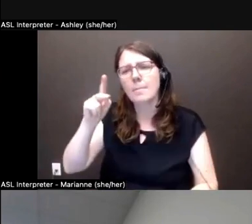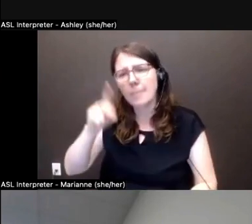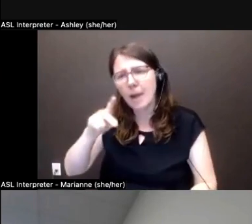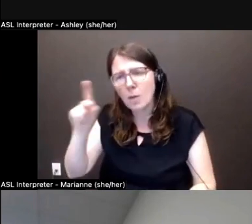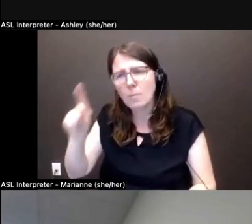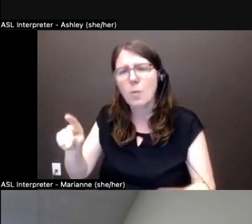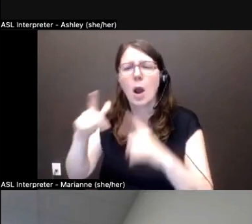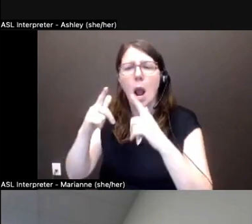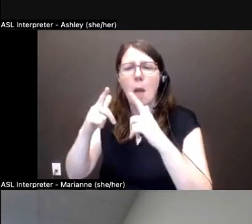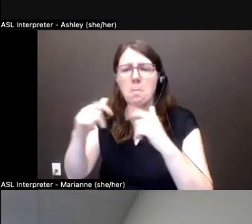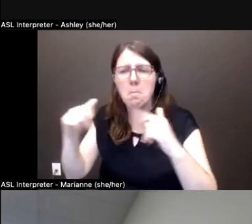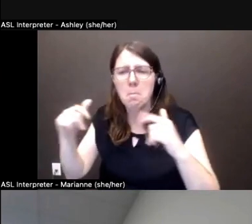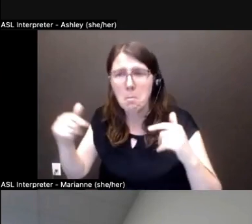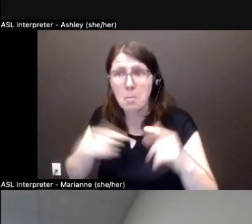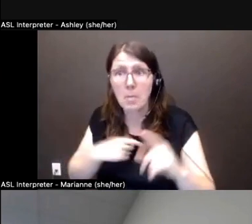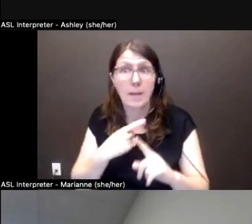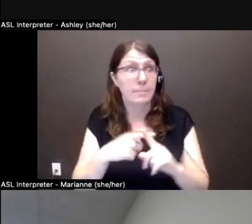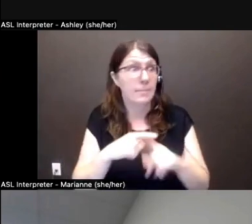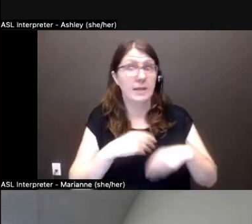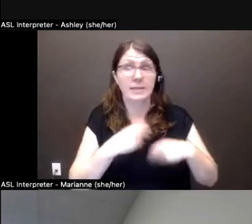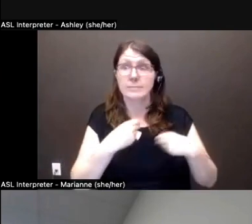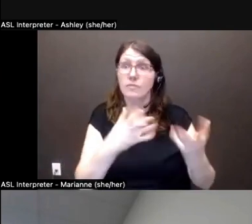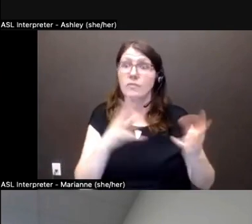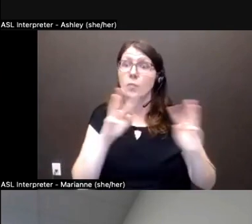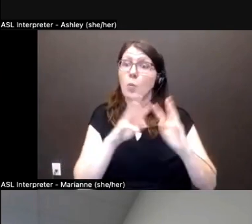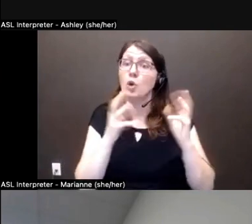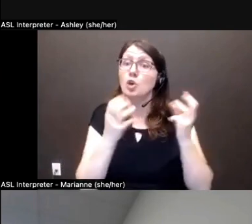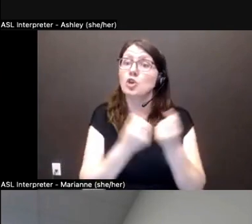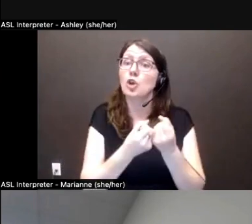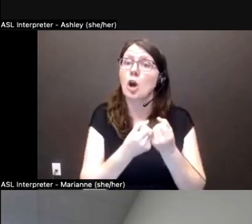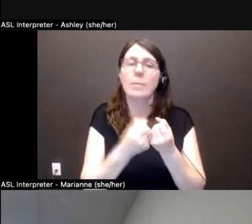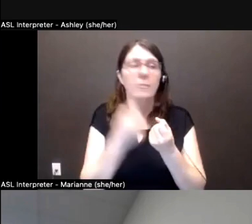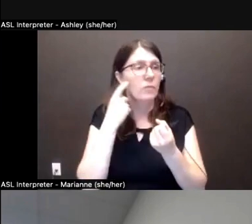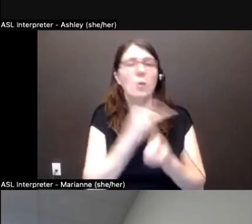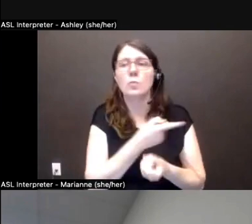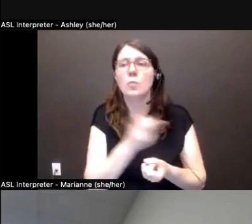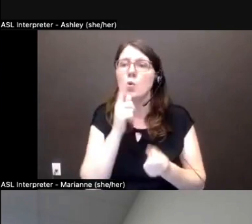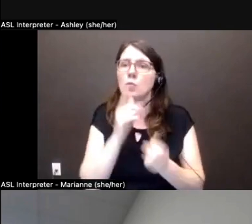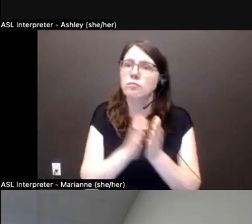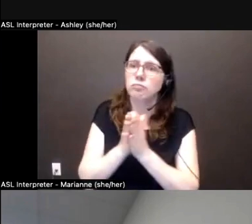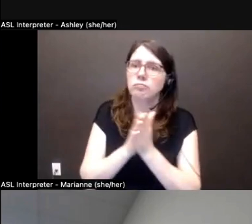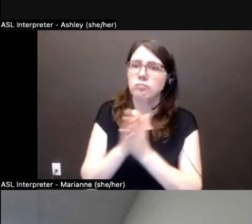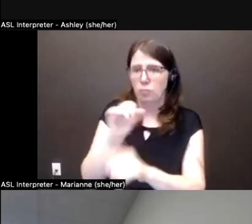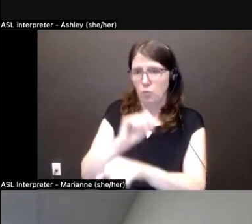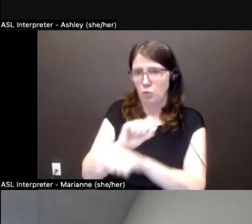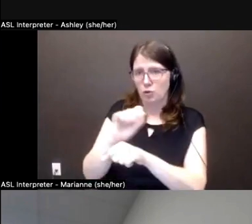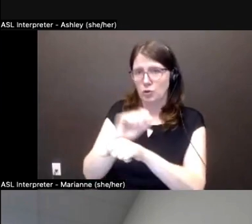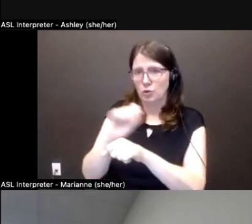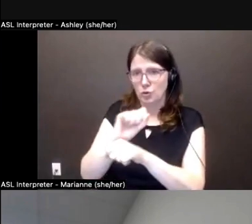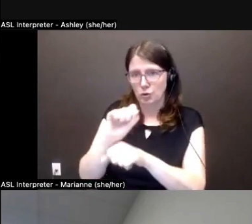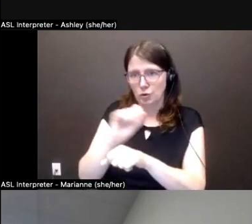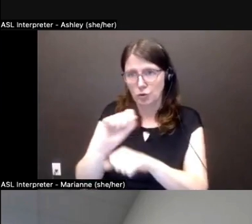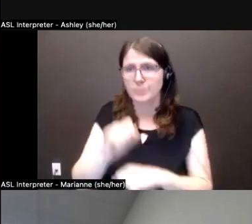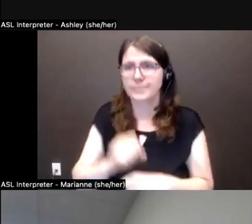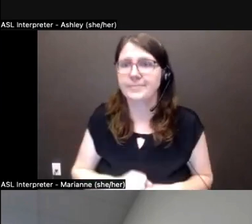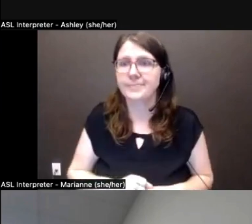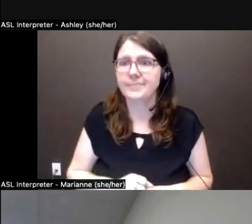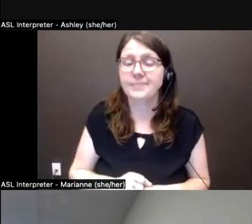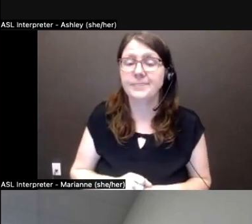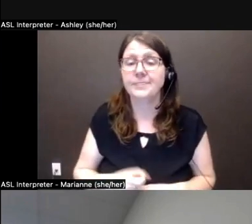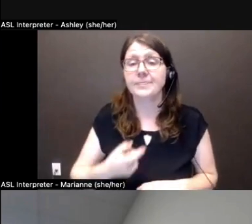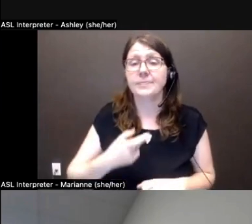employability workshops. We run program for fee for adult with learning